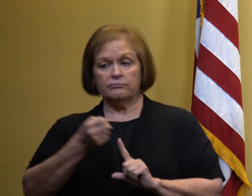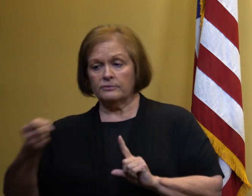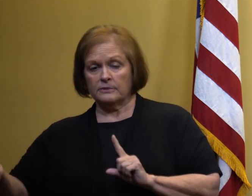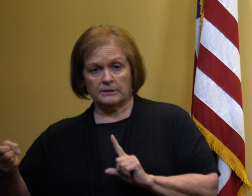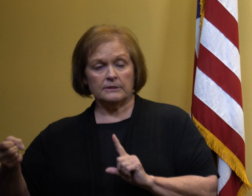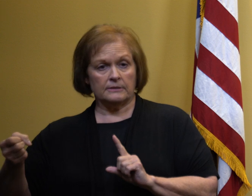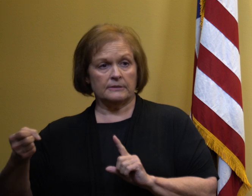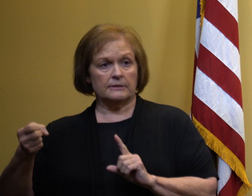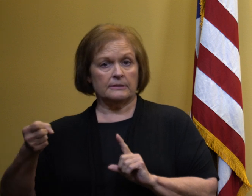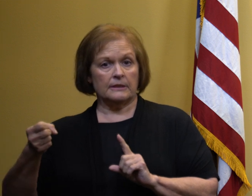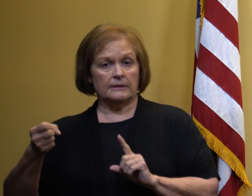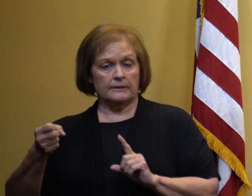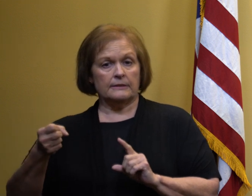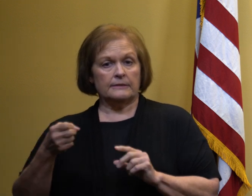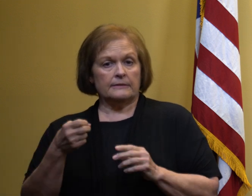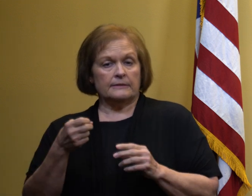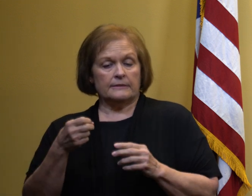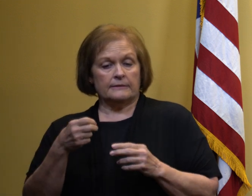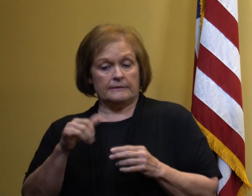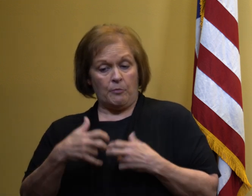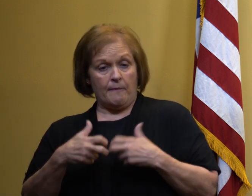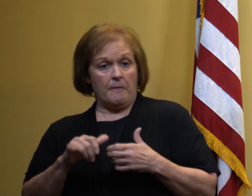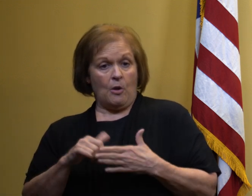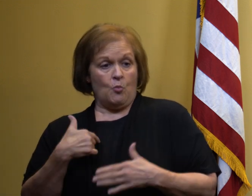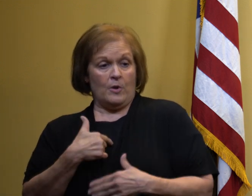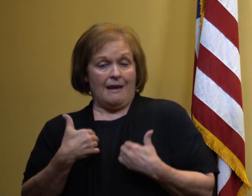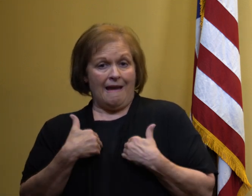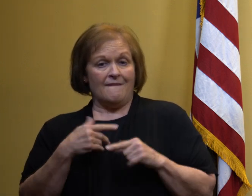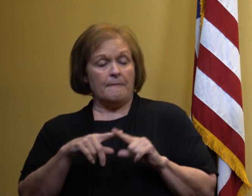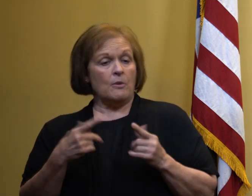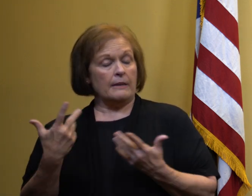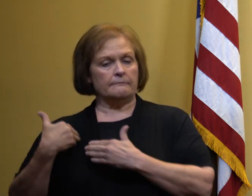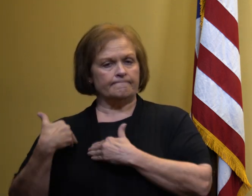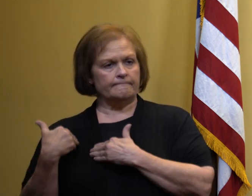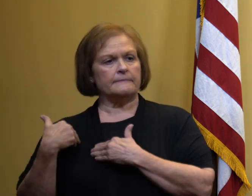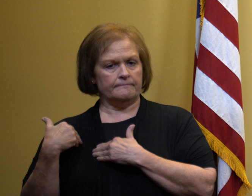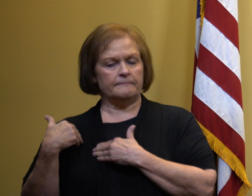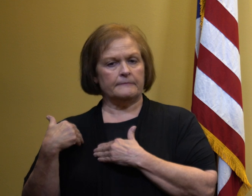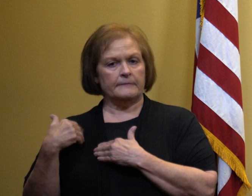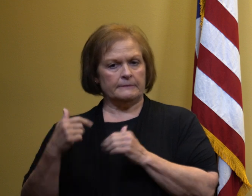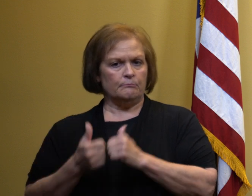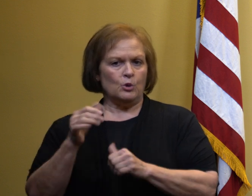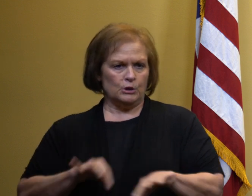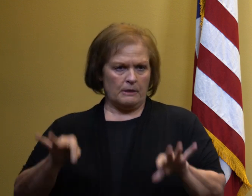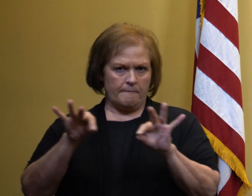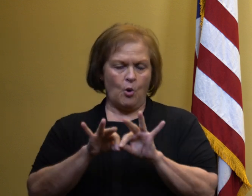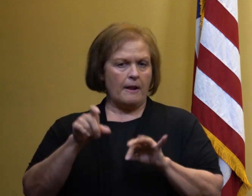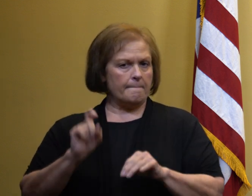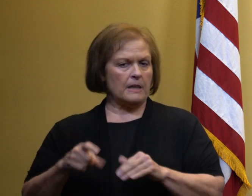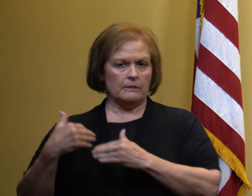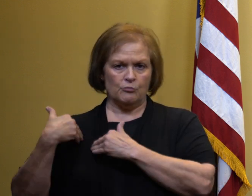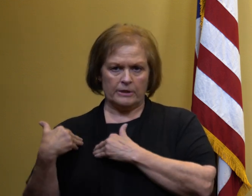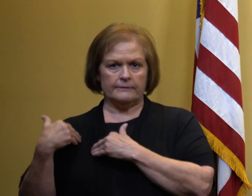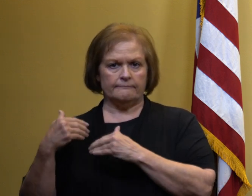our way out of this problem that we're having, but at the end of the day, accountability does breed accountability, breeds